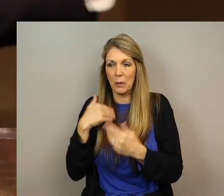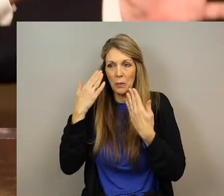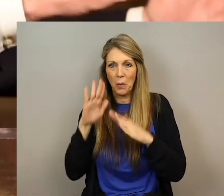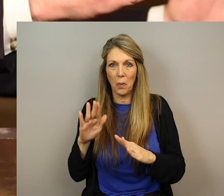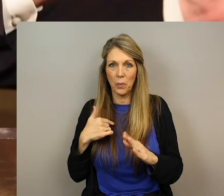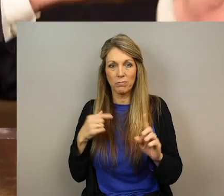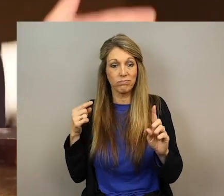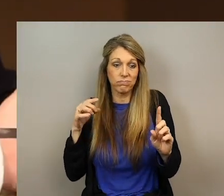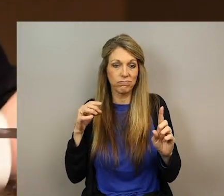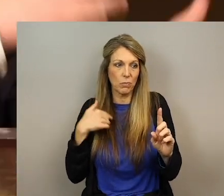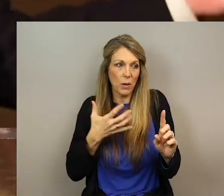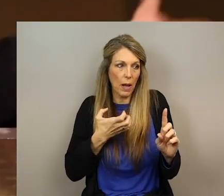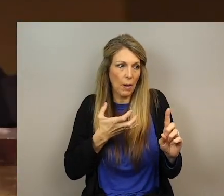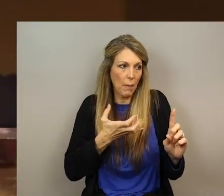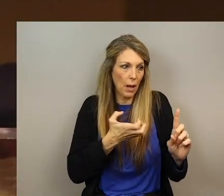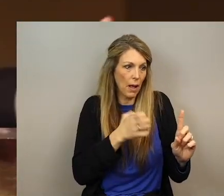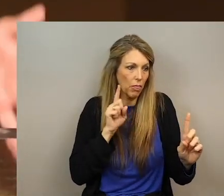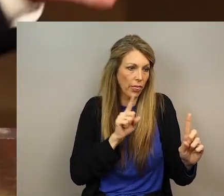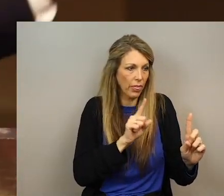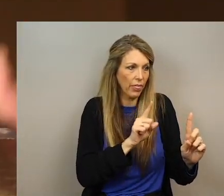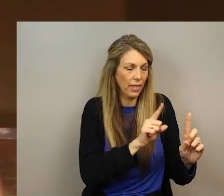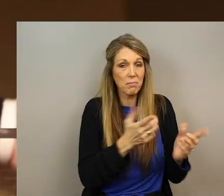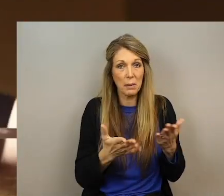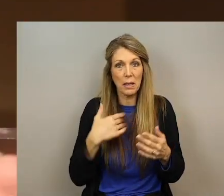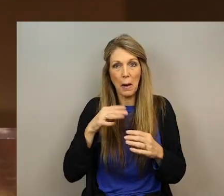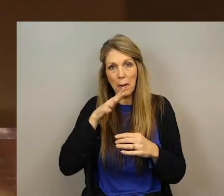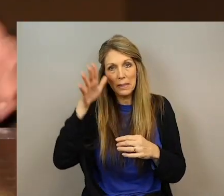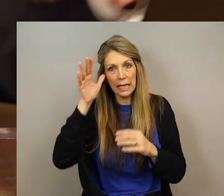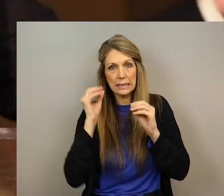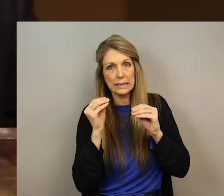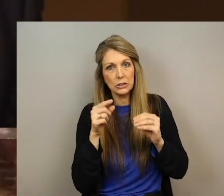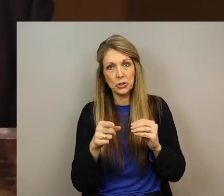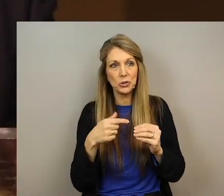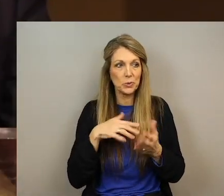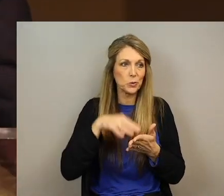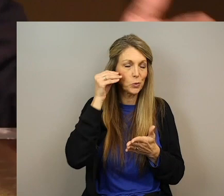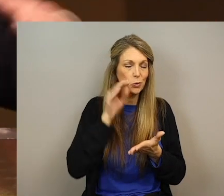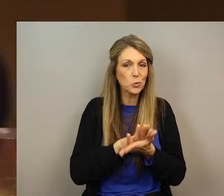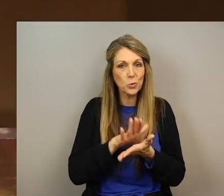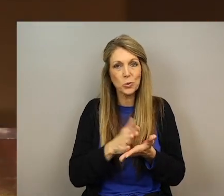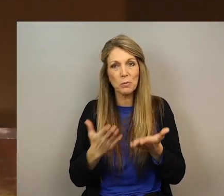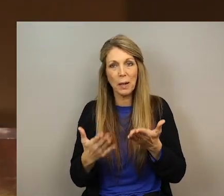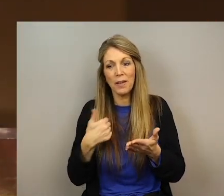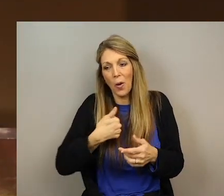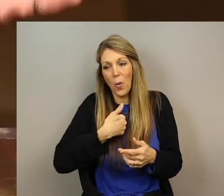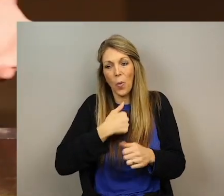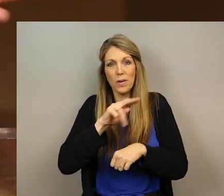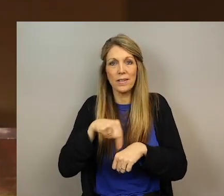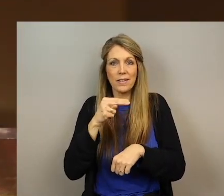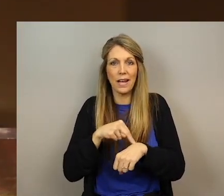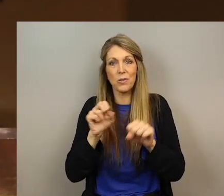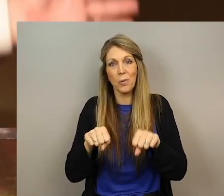just pursuing the things that we know to pursue. Maybe it's just what our parents taught us. Maybe it's something we learned at school. Maybe it's just our own